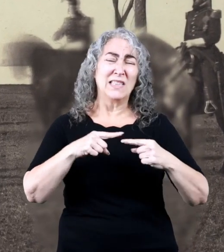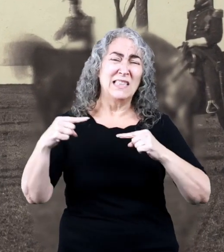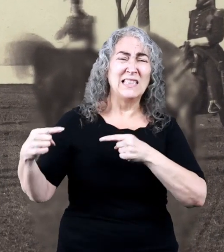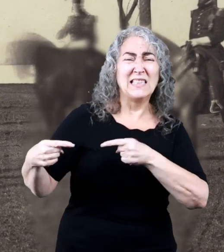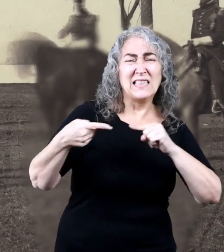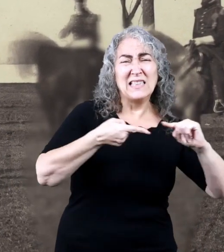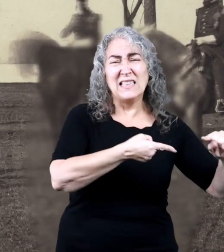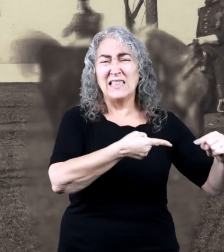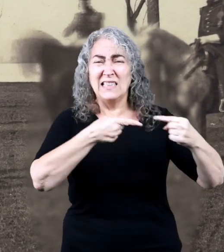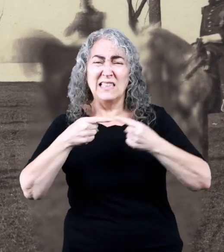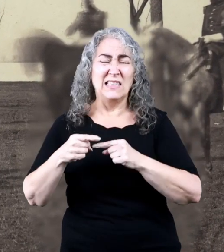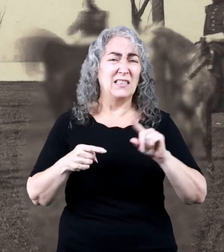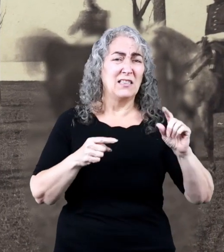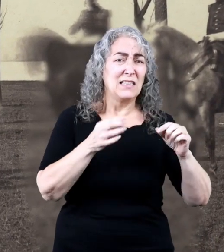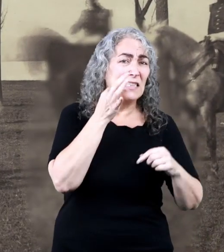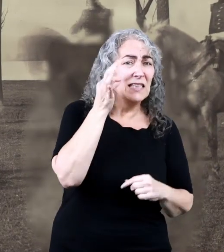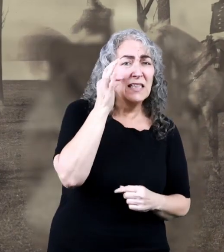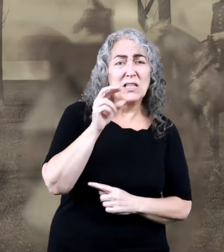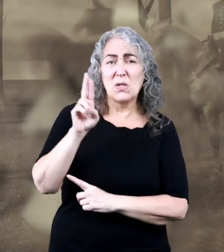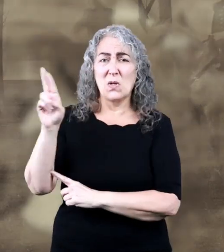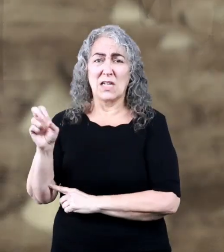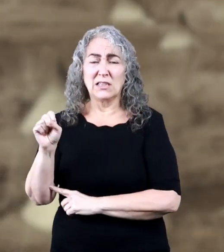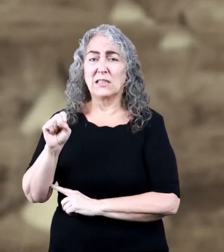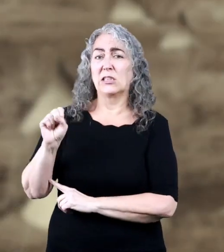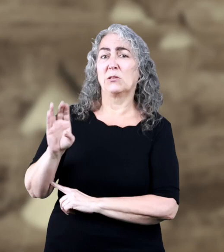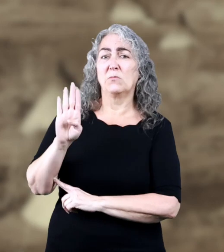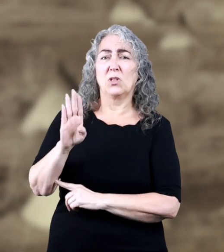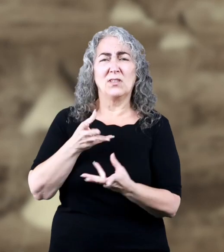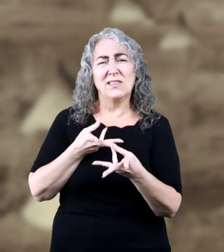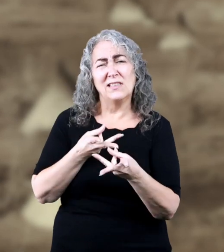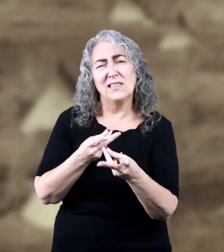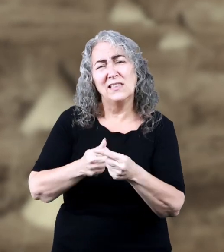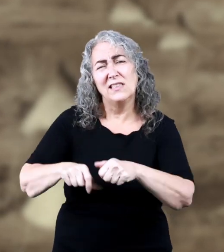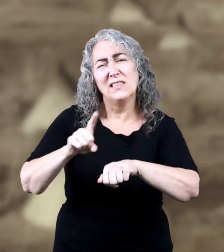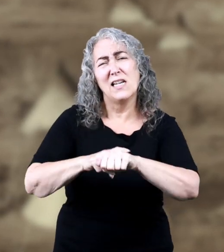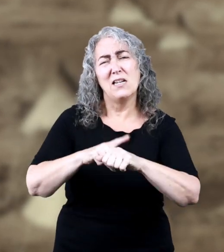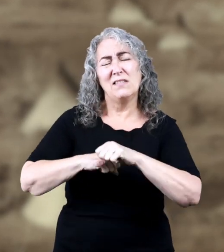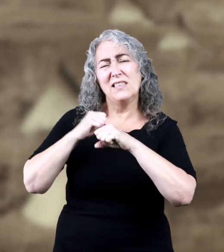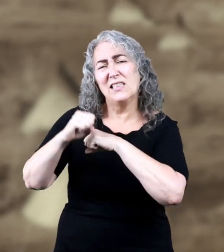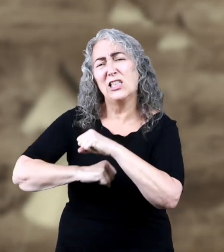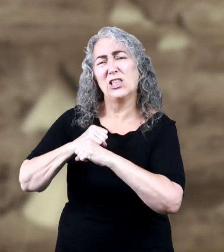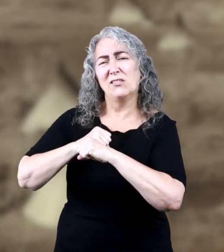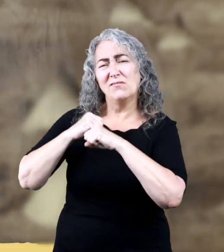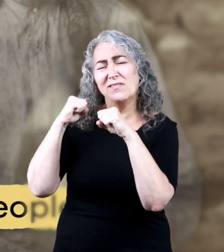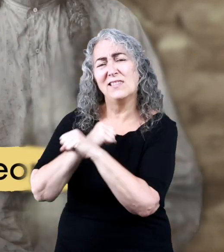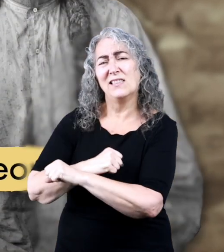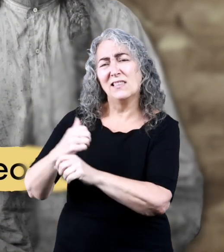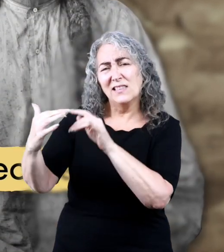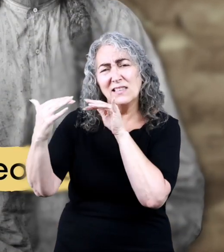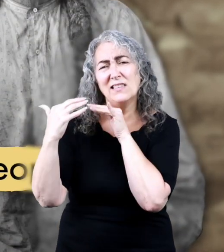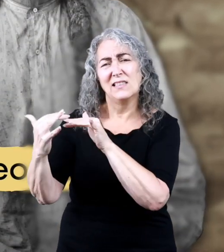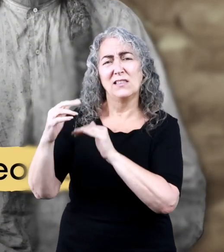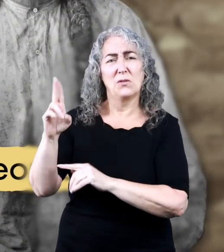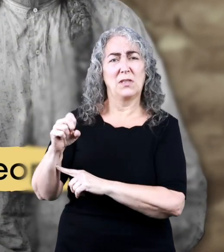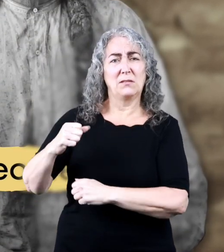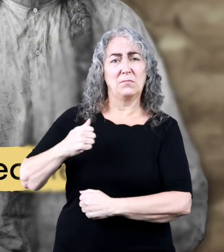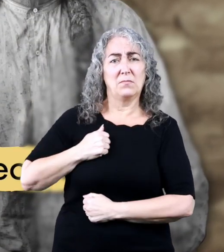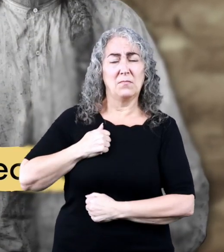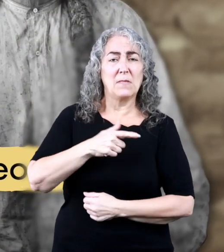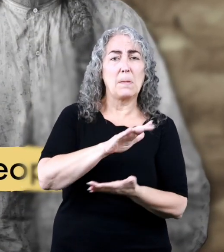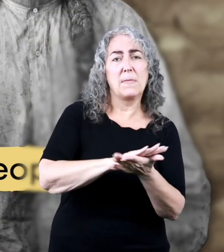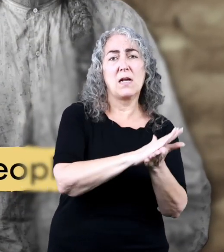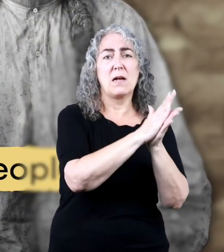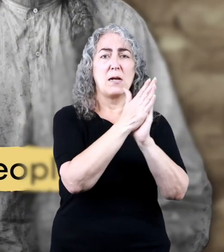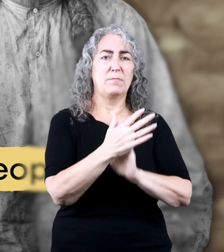people and the United States government, Sitting Bull spent many years battling U.S. soldiers. He also became